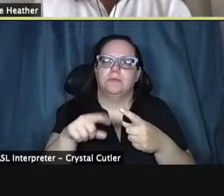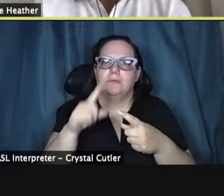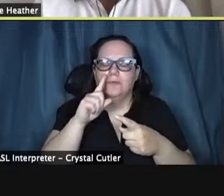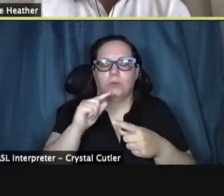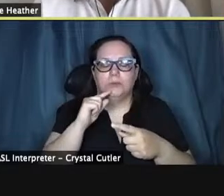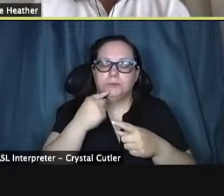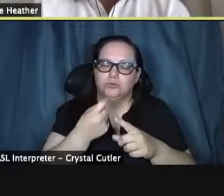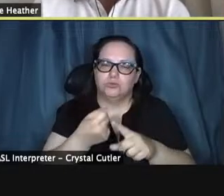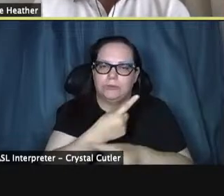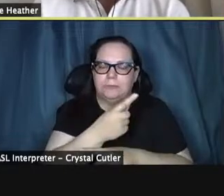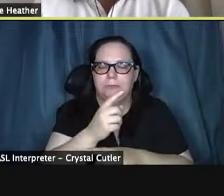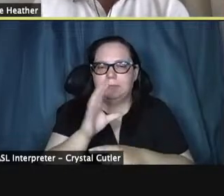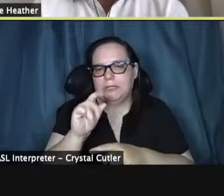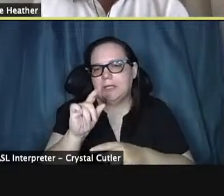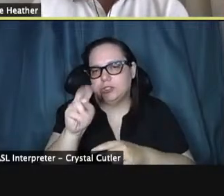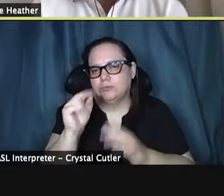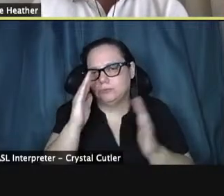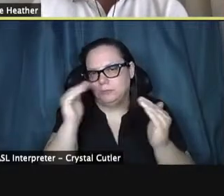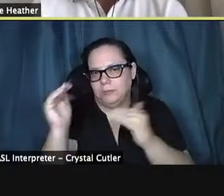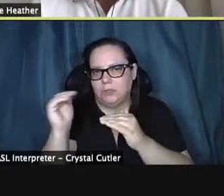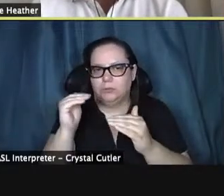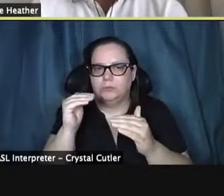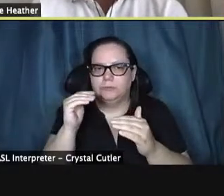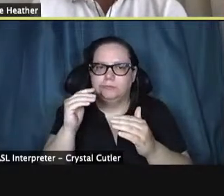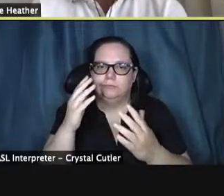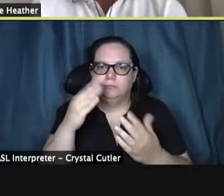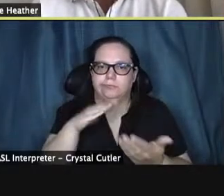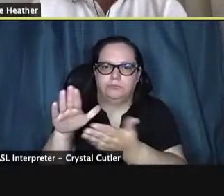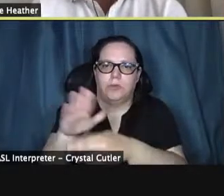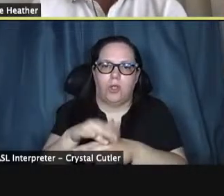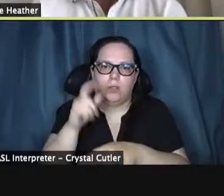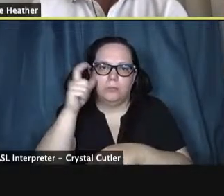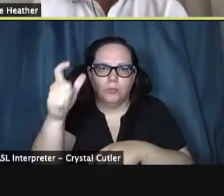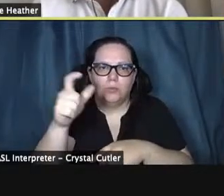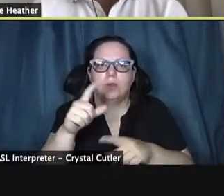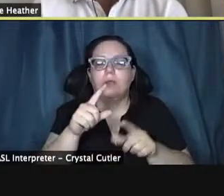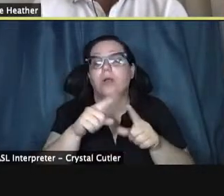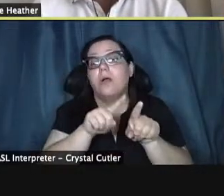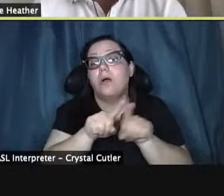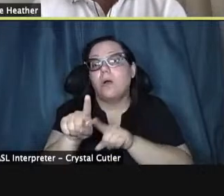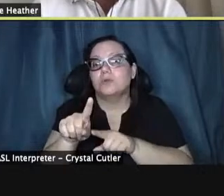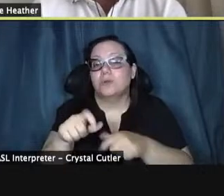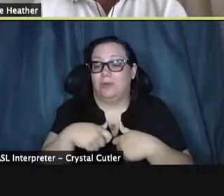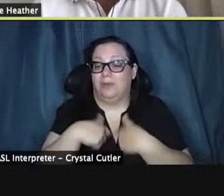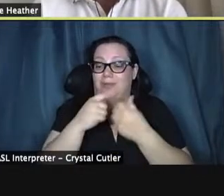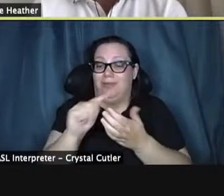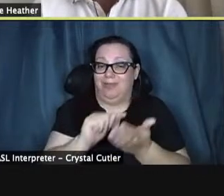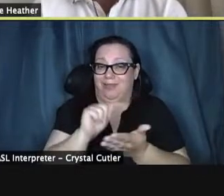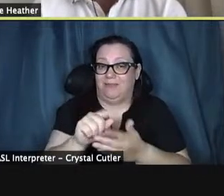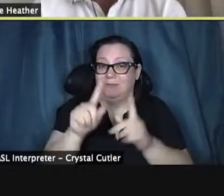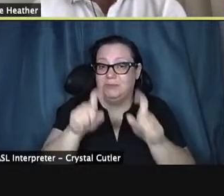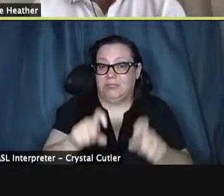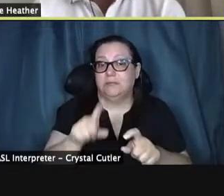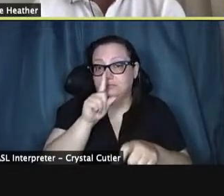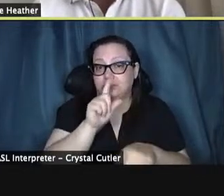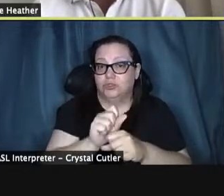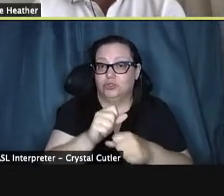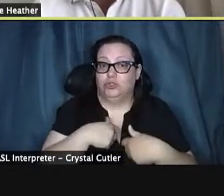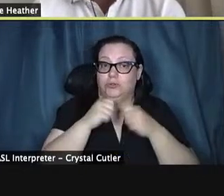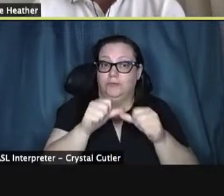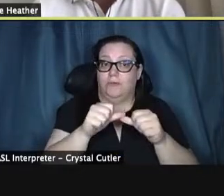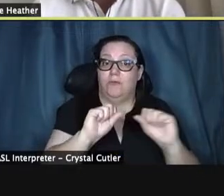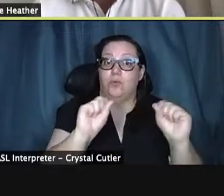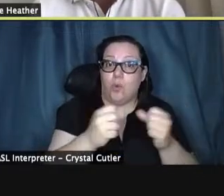Also, environmental compatibility and the lifetime testing, making sure that we can survive the colder temperatures and hopefully